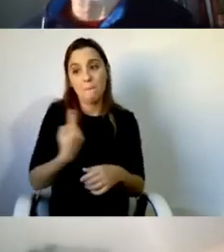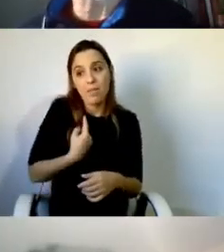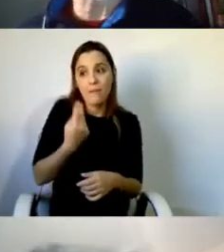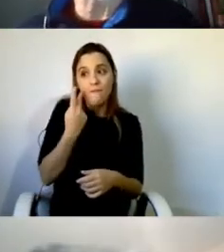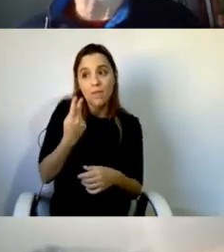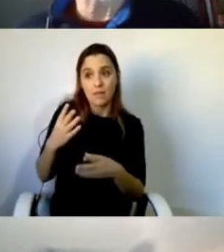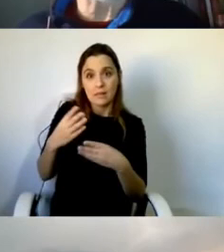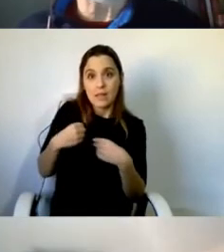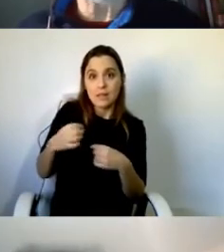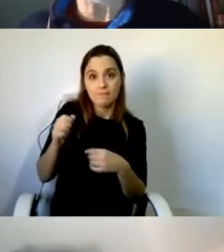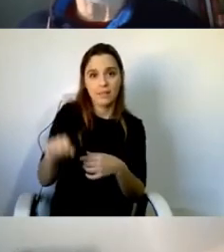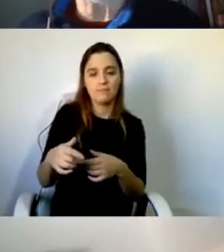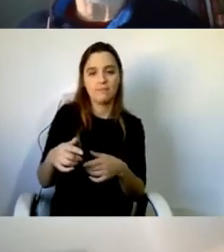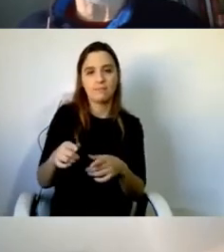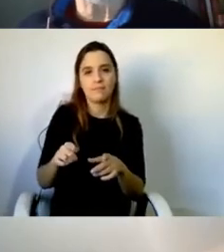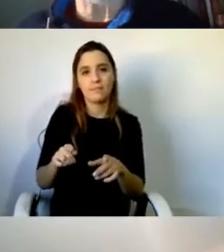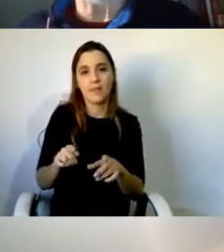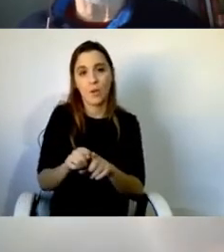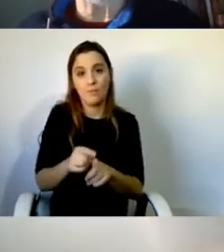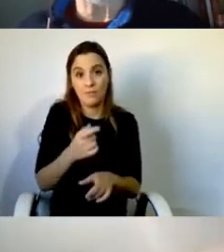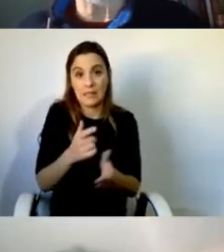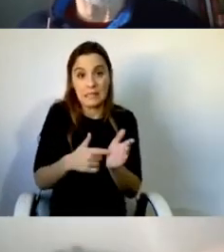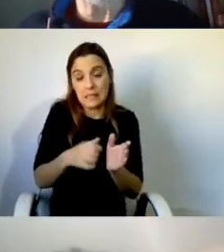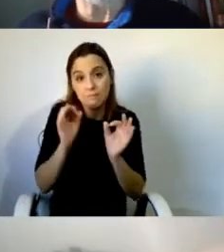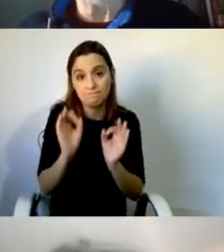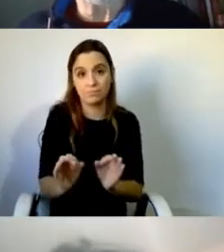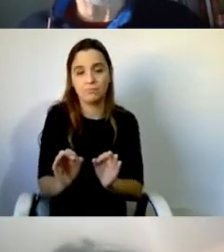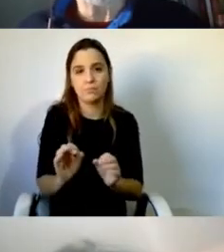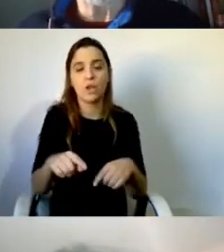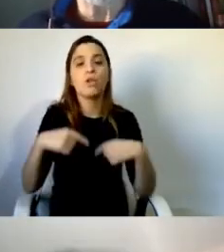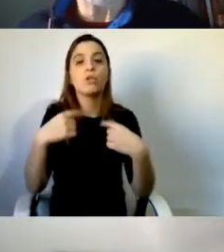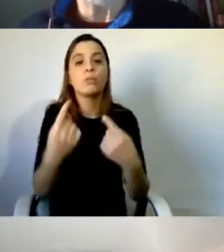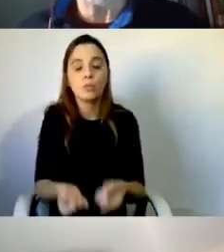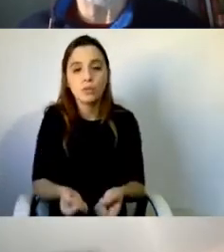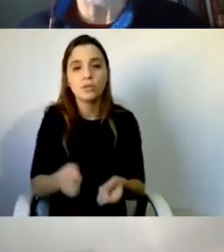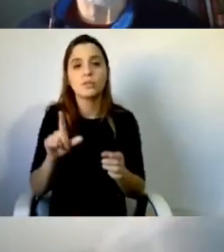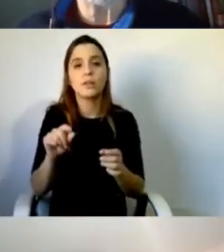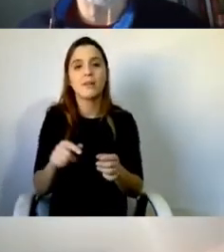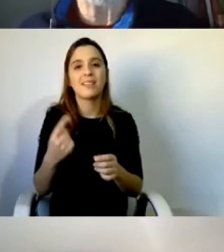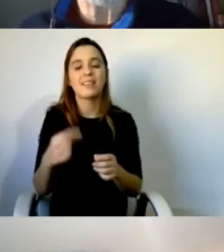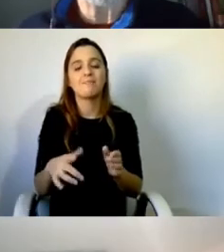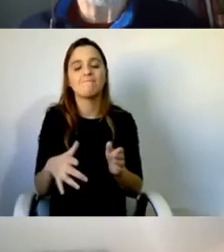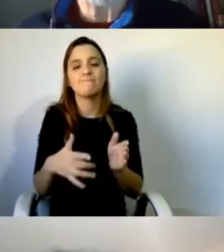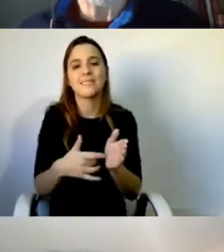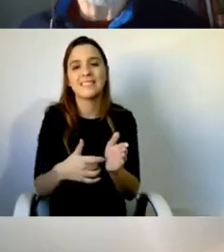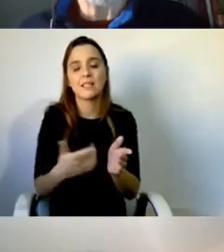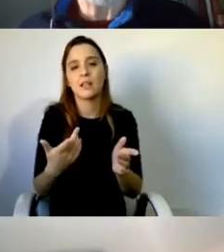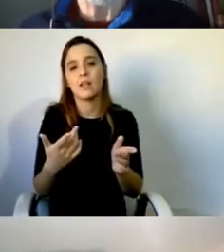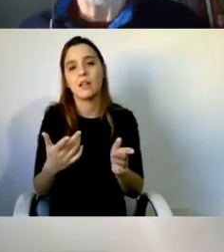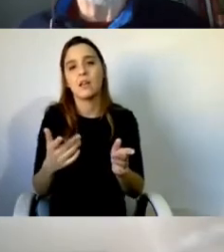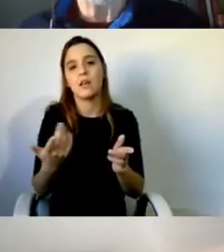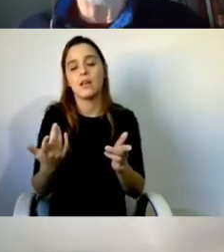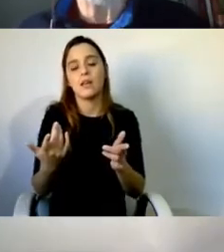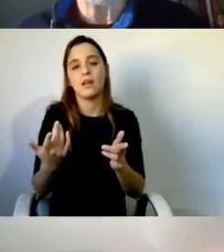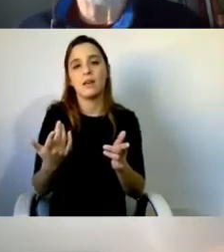dependence. The emotional dependence, which is also normal, because these are our parents,